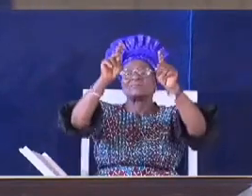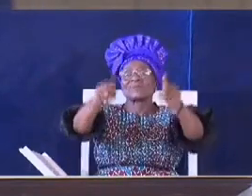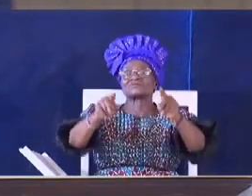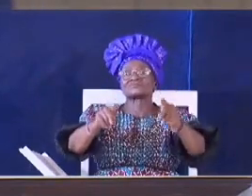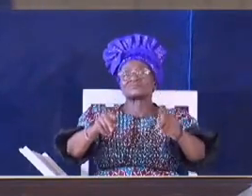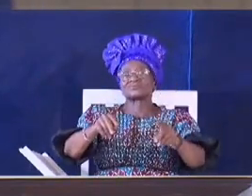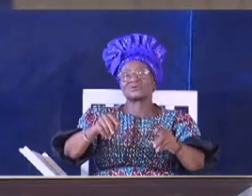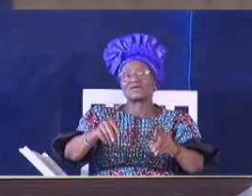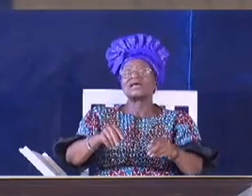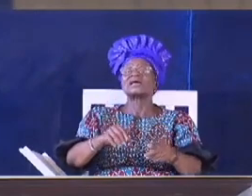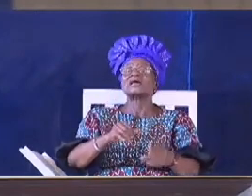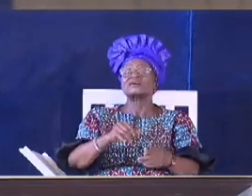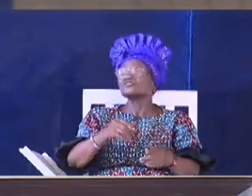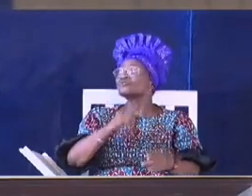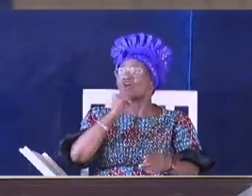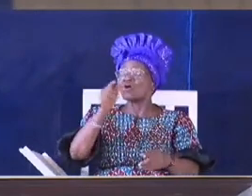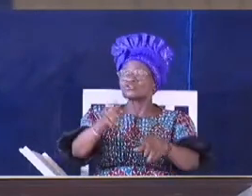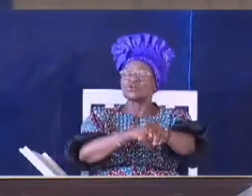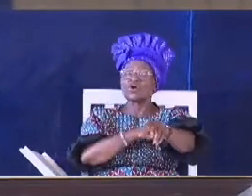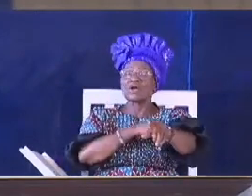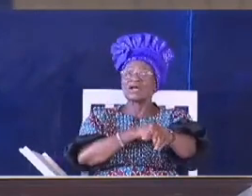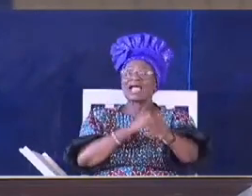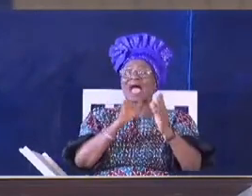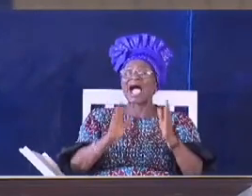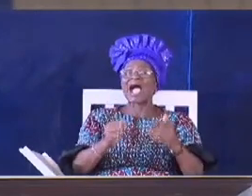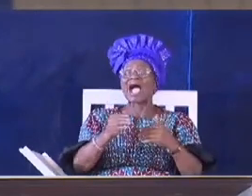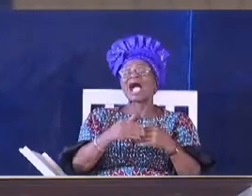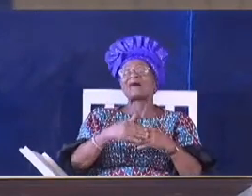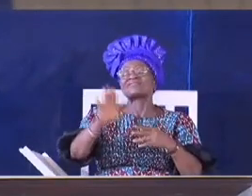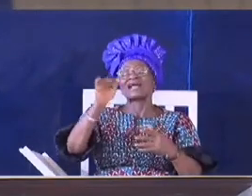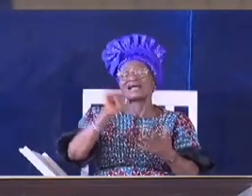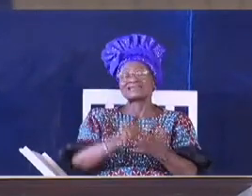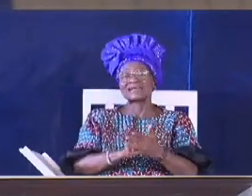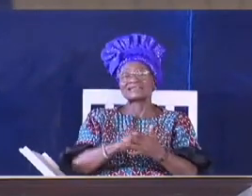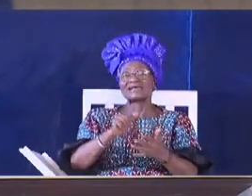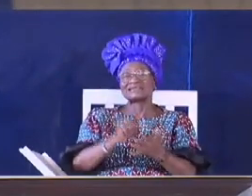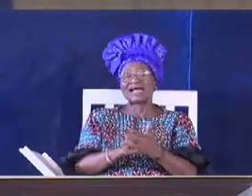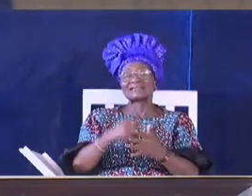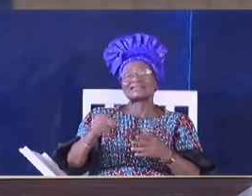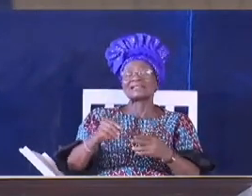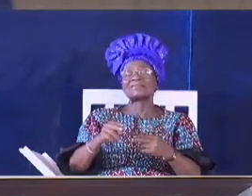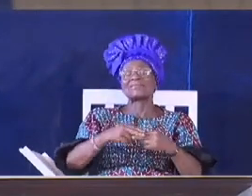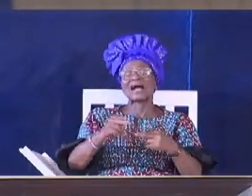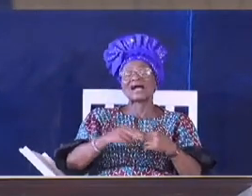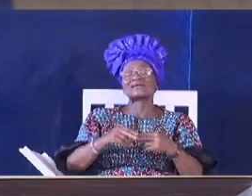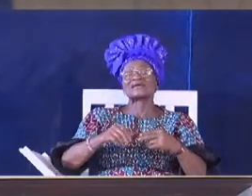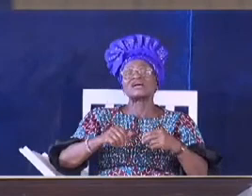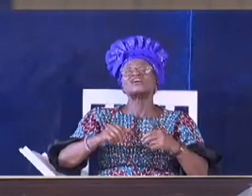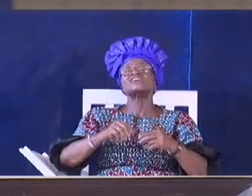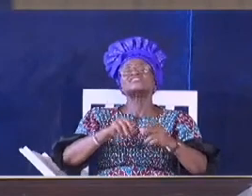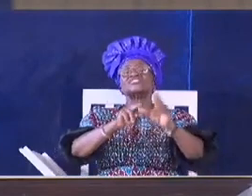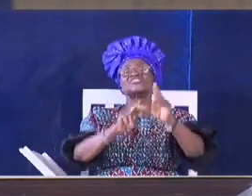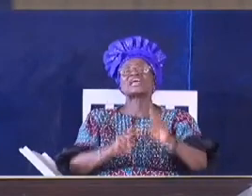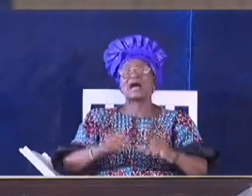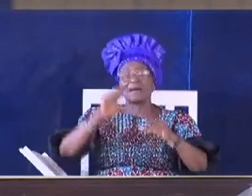It wasn't long after that the bank chairman called him.